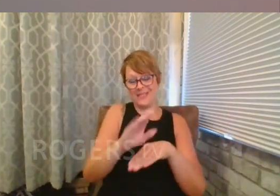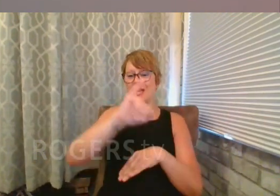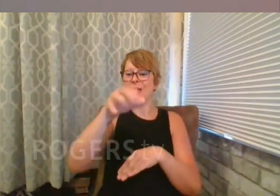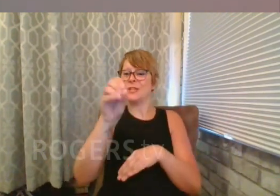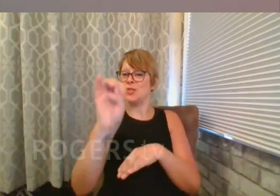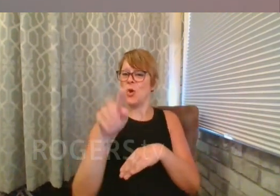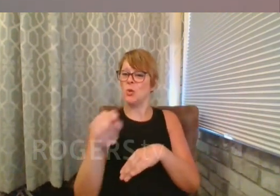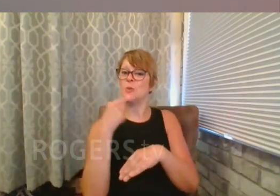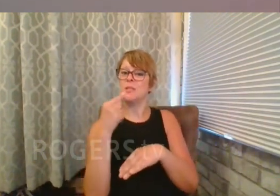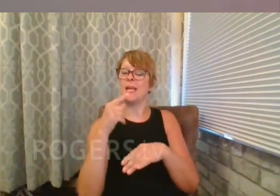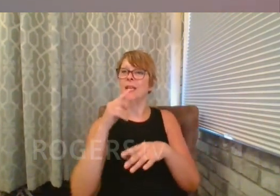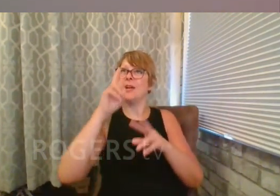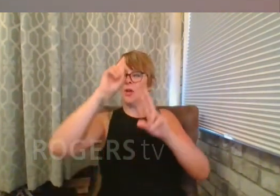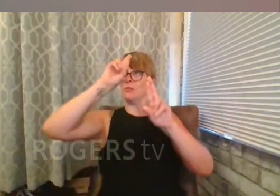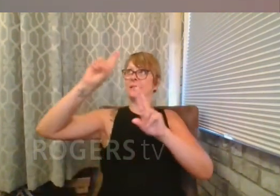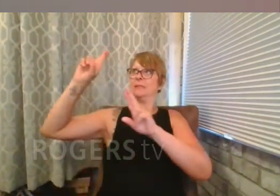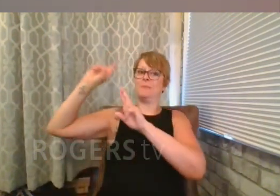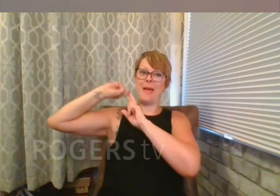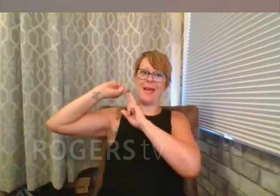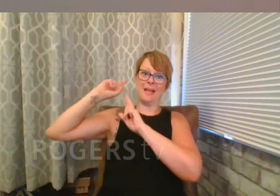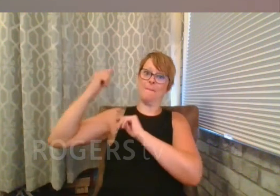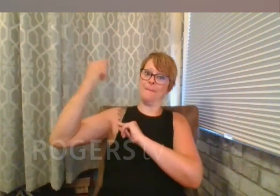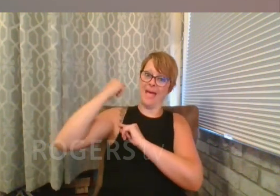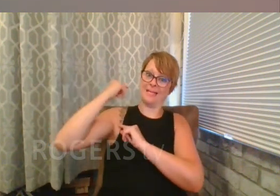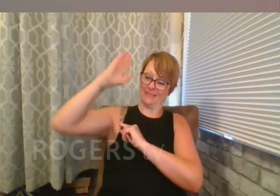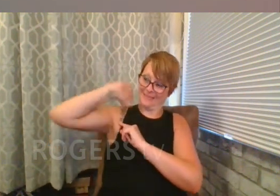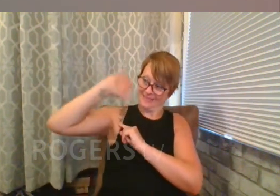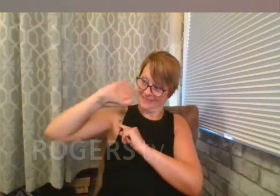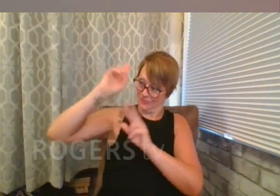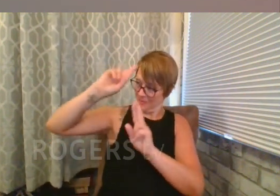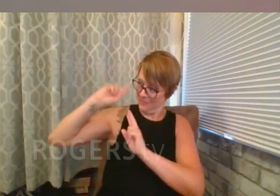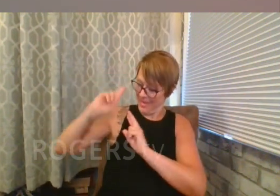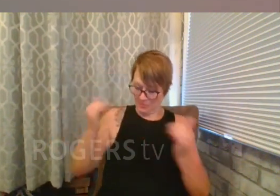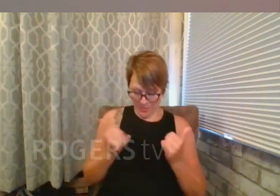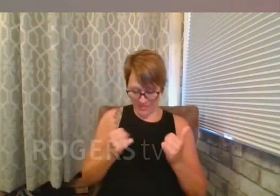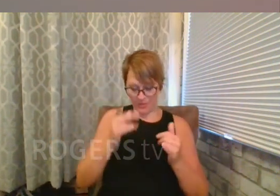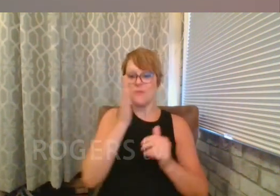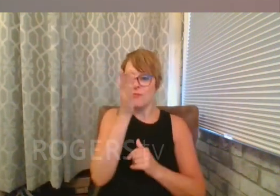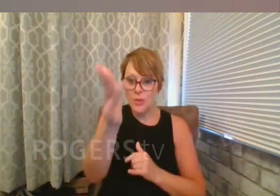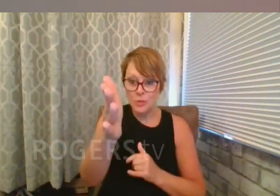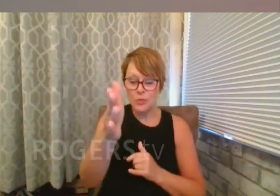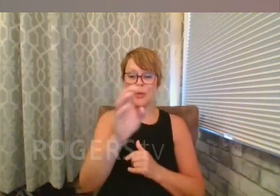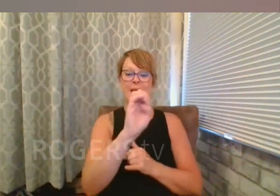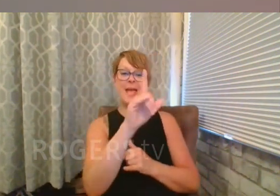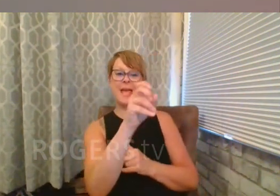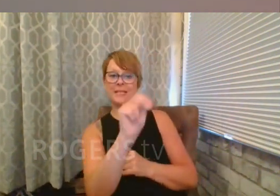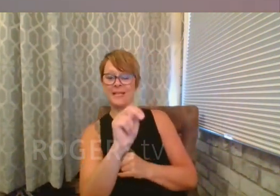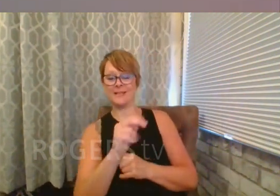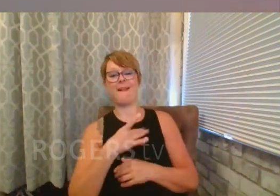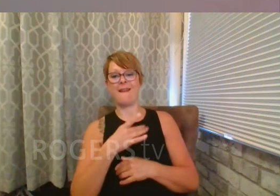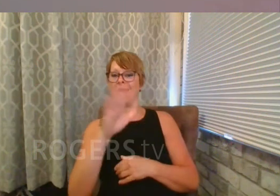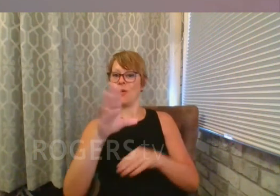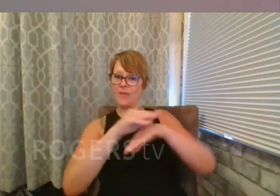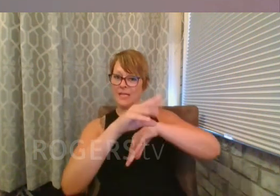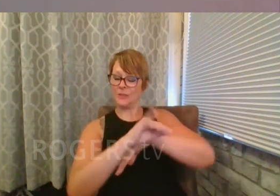respecting past, present, and future, very important. The other great lesson that Eldin, you are giving is also to know